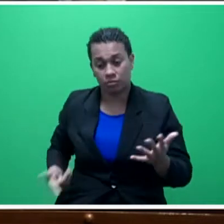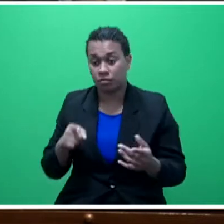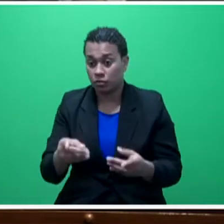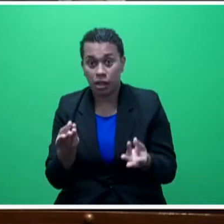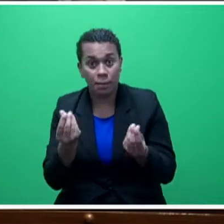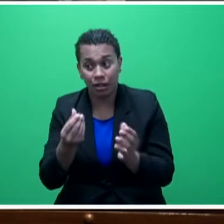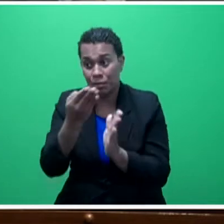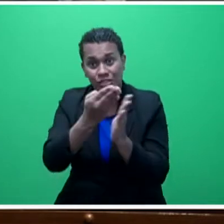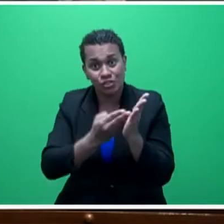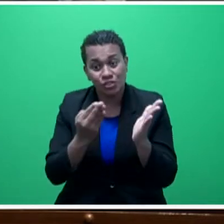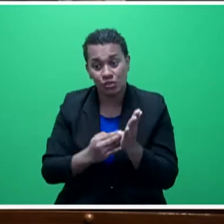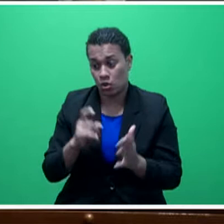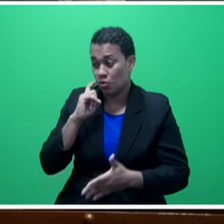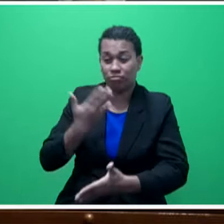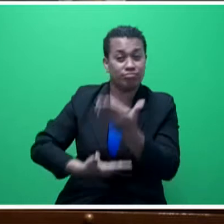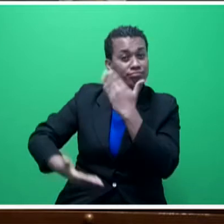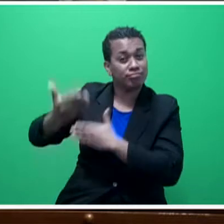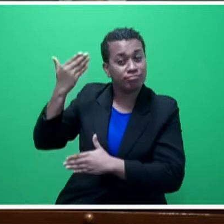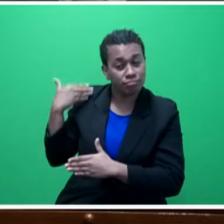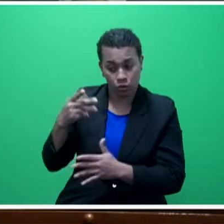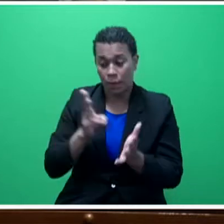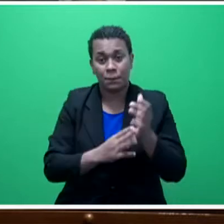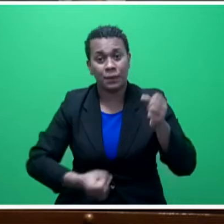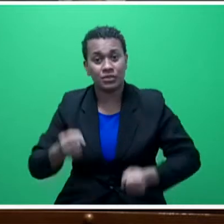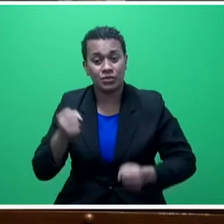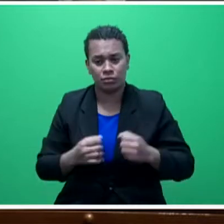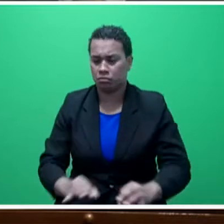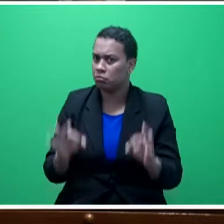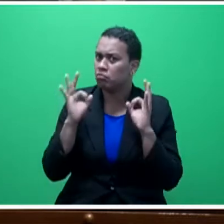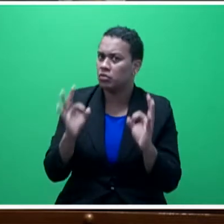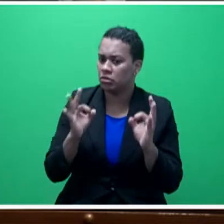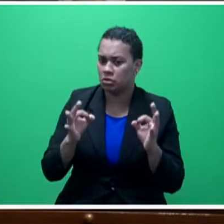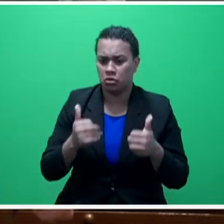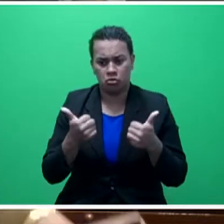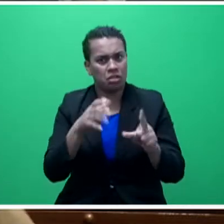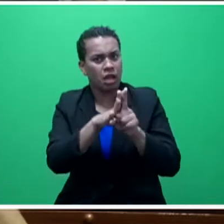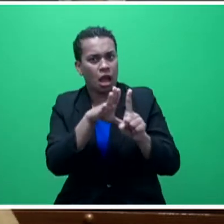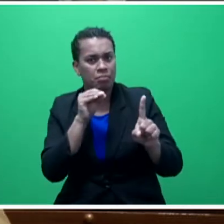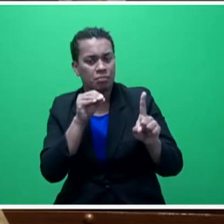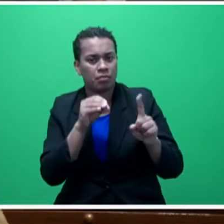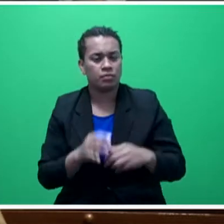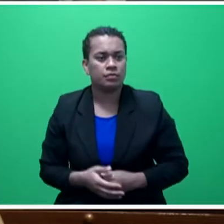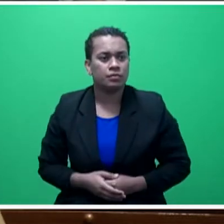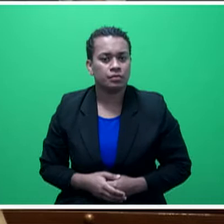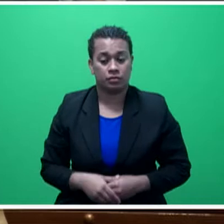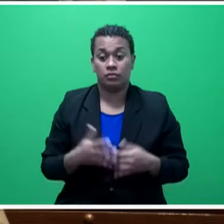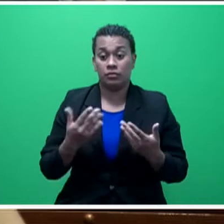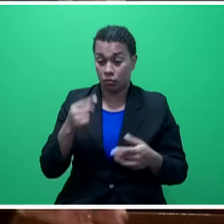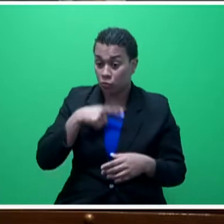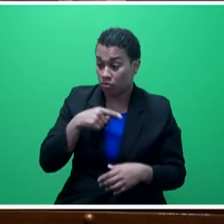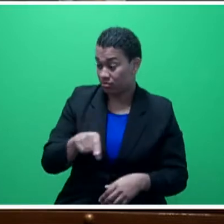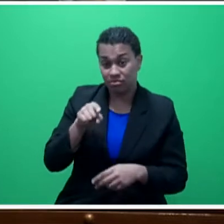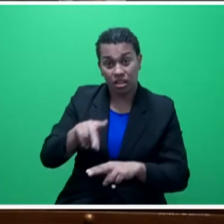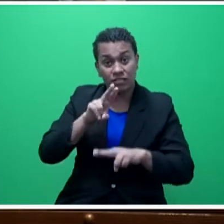this August House some months ago was a perfect indication of how the political agenda remains the only agenda of